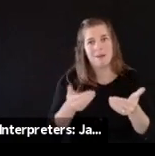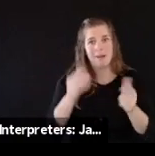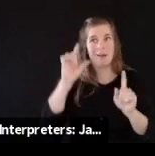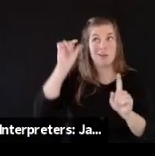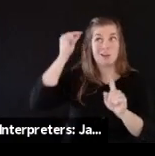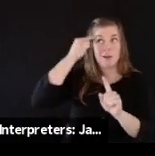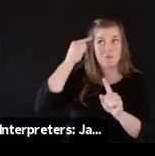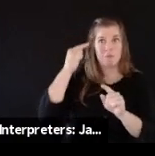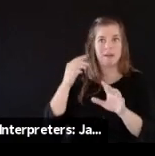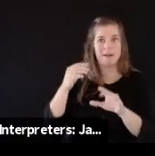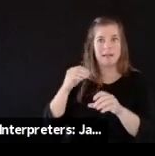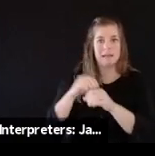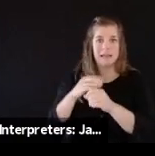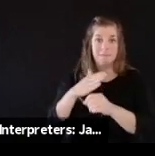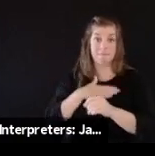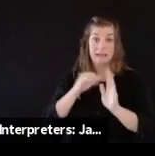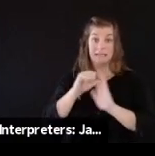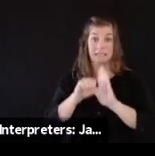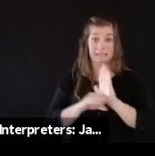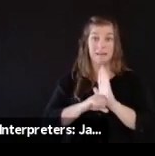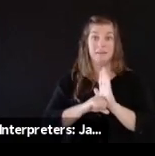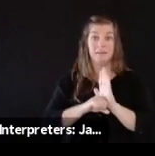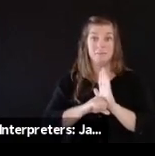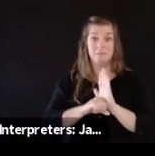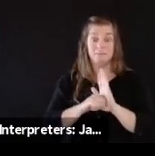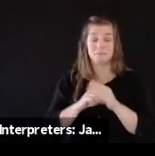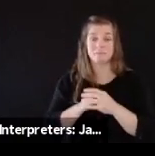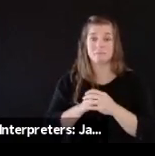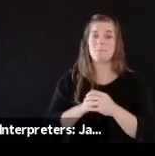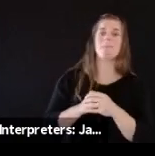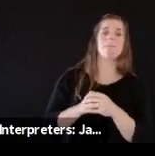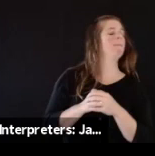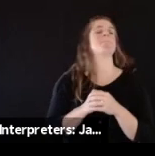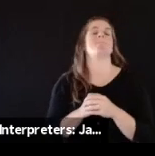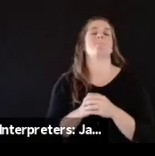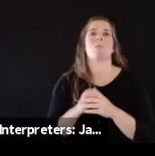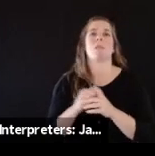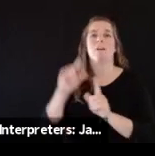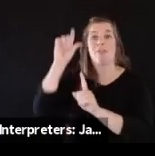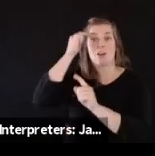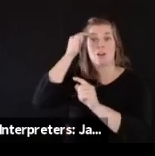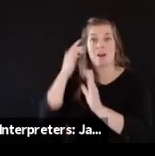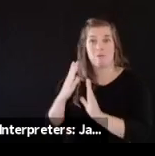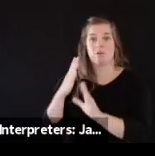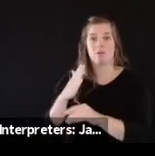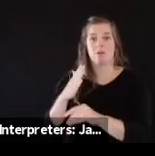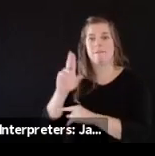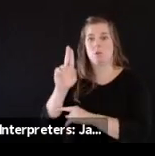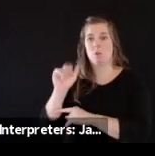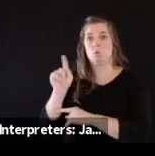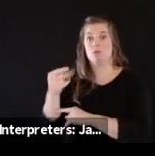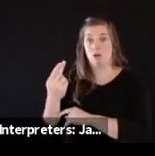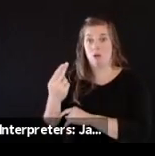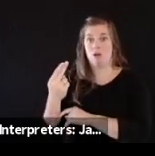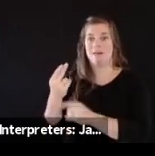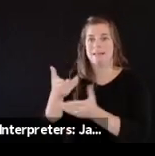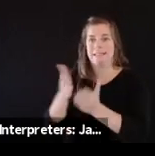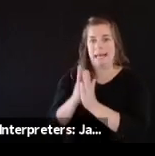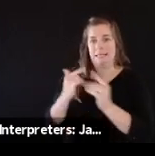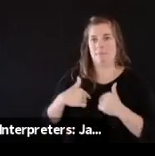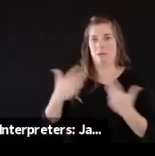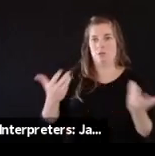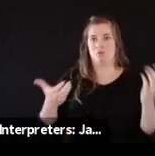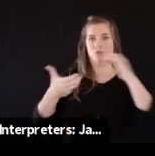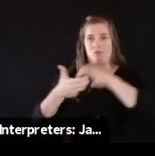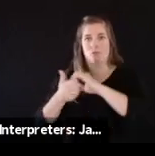in my state. So I have been asked by the governor of the state of Utah to work in partnership with